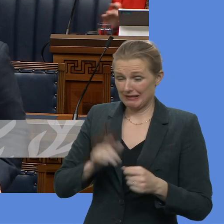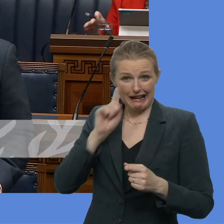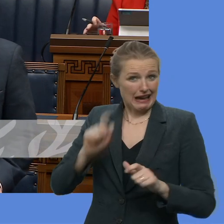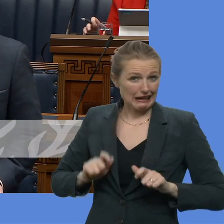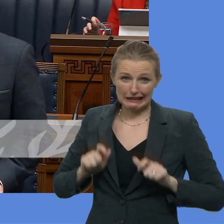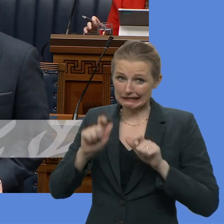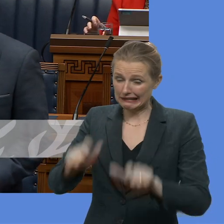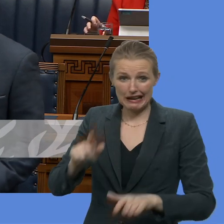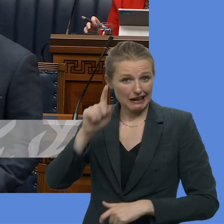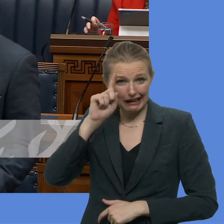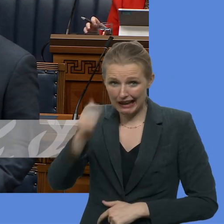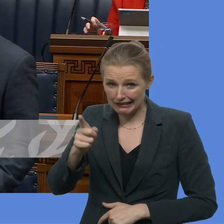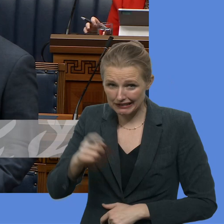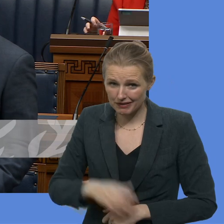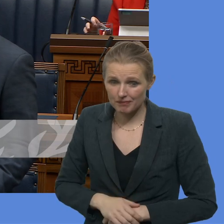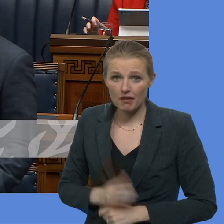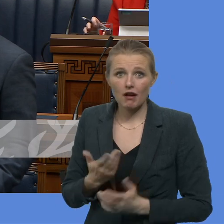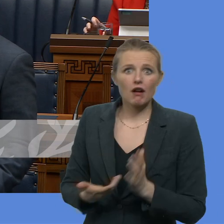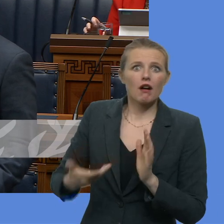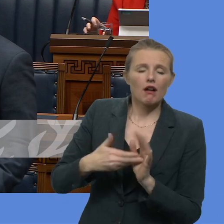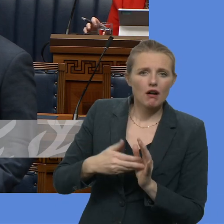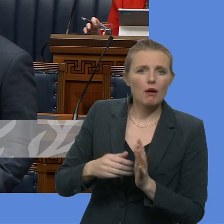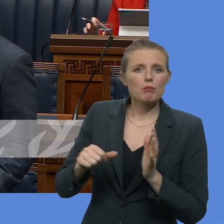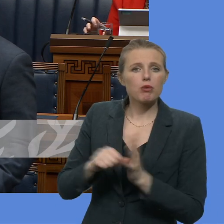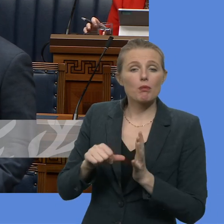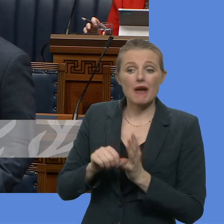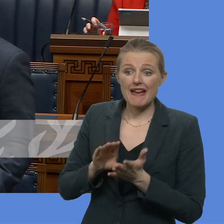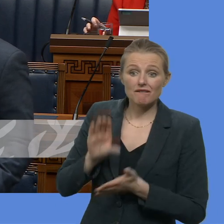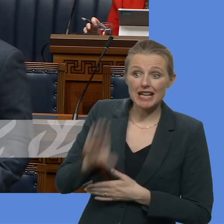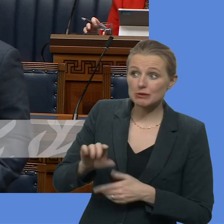And the additional problem that we have is that the investment challenge is getting